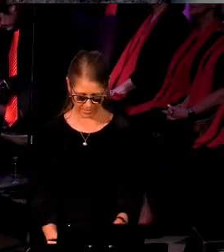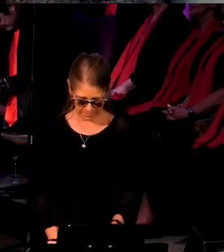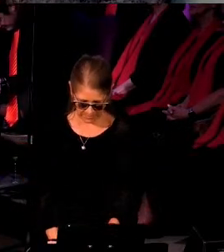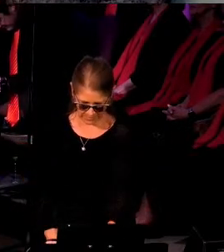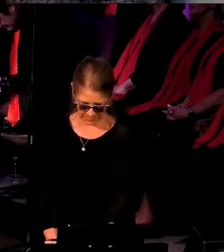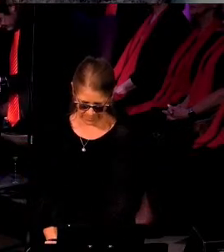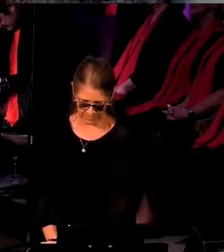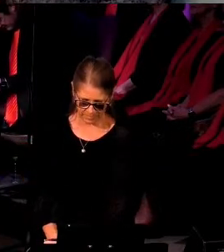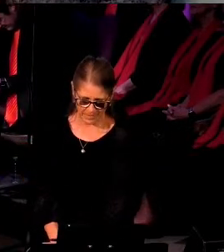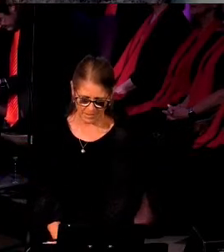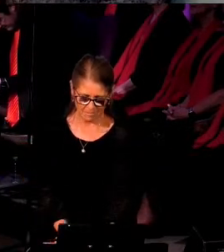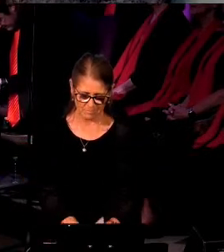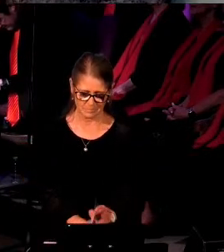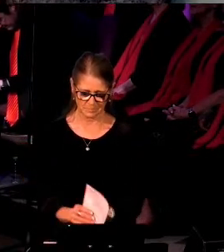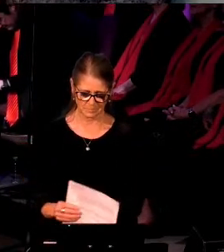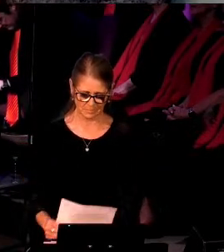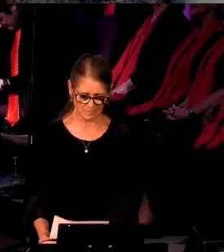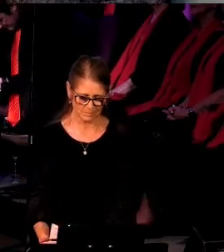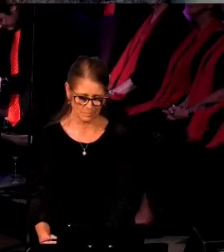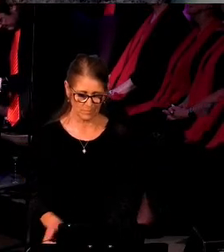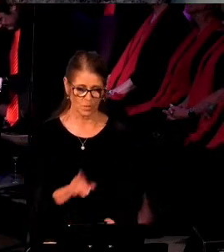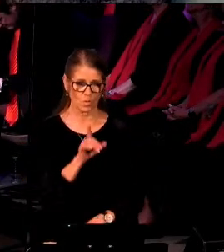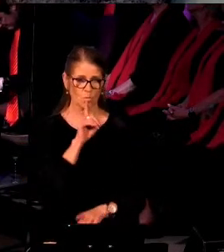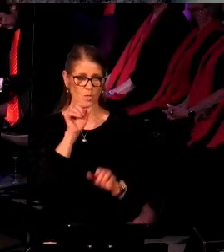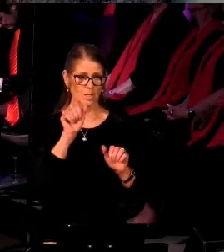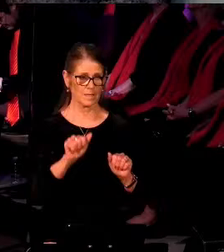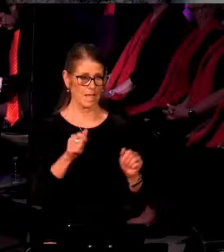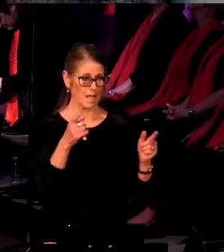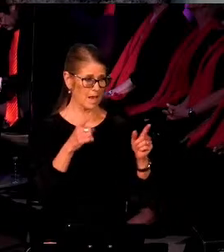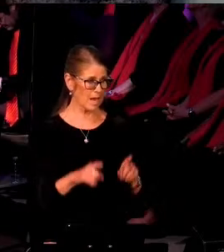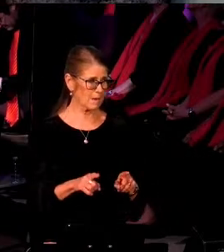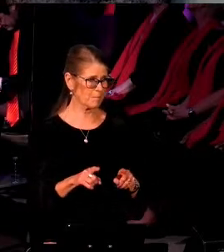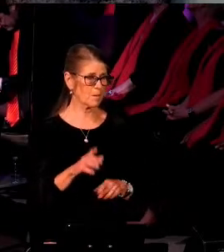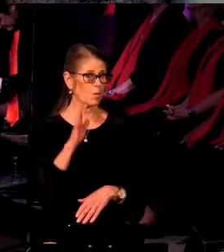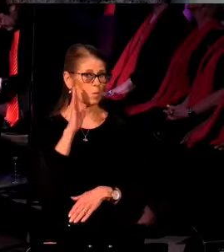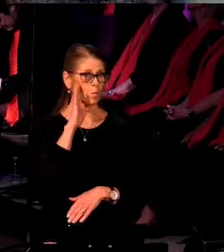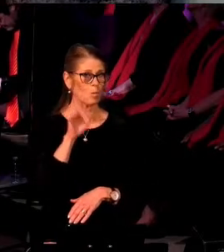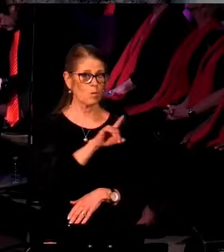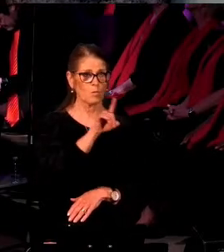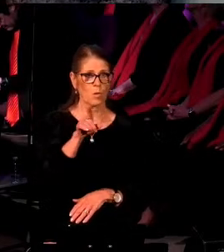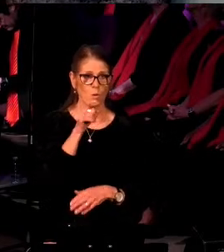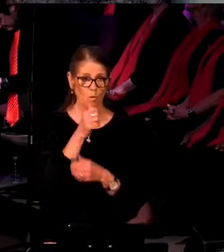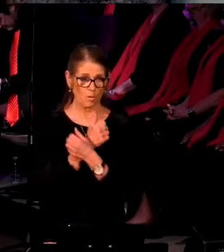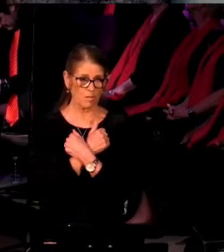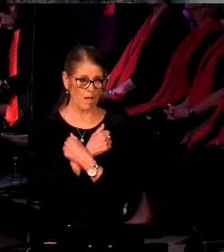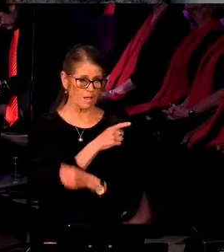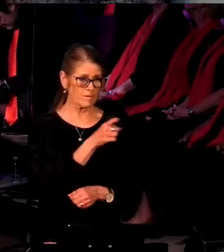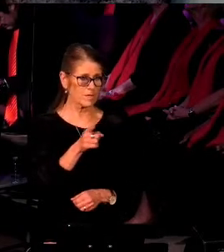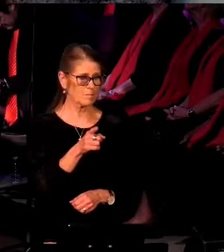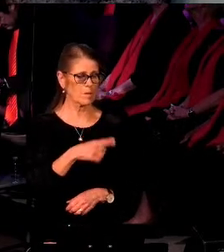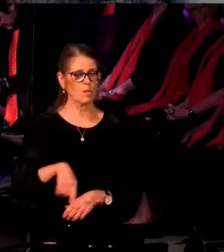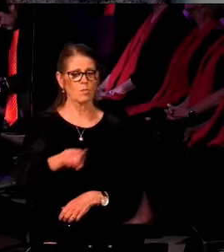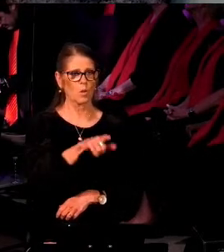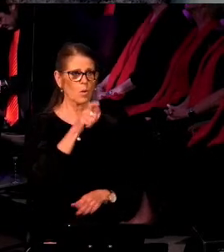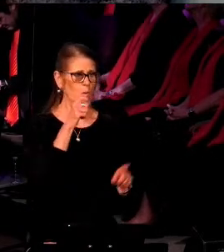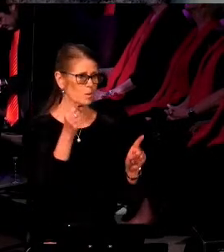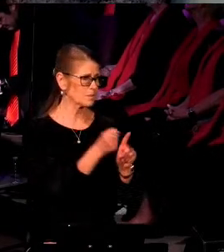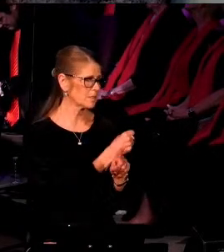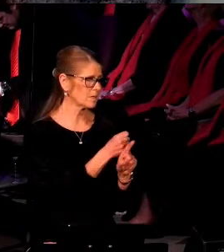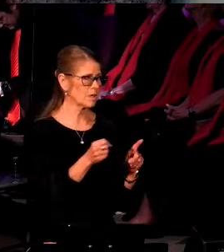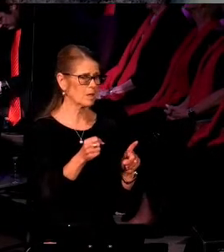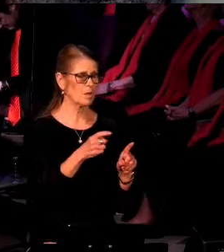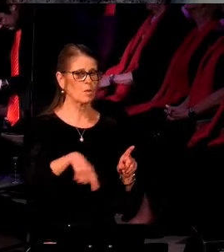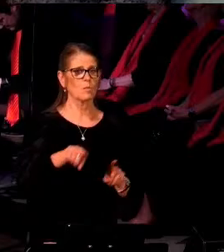Could it really have come to this? Will those who love him, and those who lash him, and those who trapped